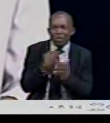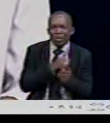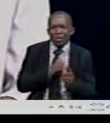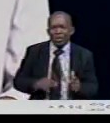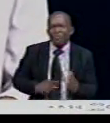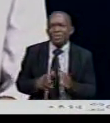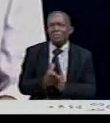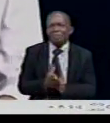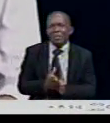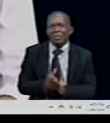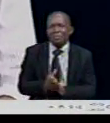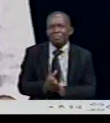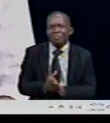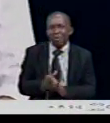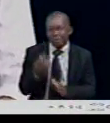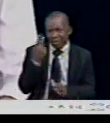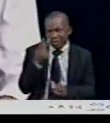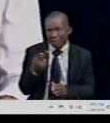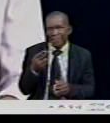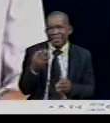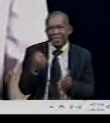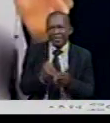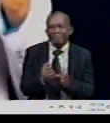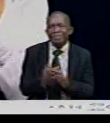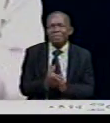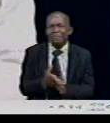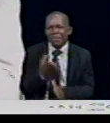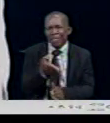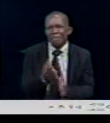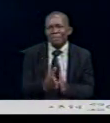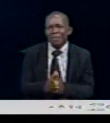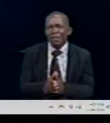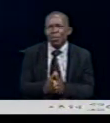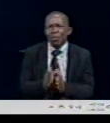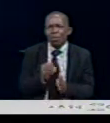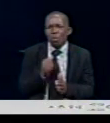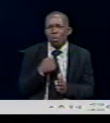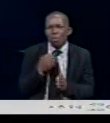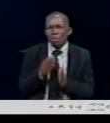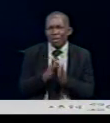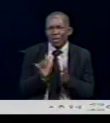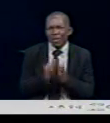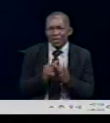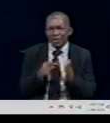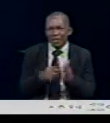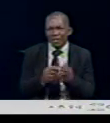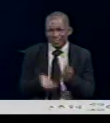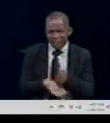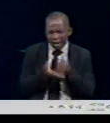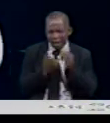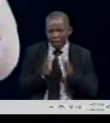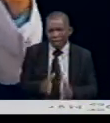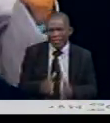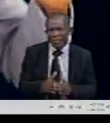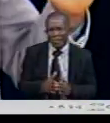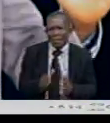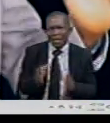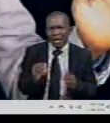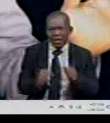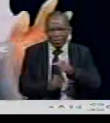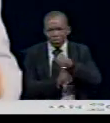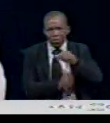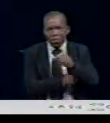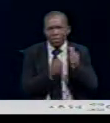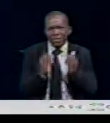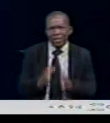1 Chronicles chapter 12. So, these helpers and supporters, they did not only come from his